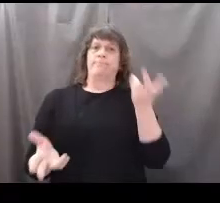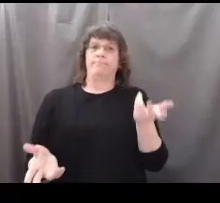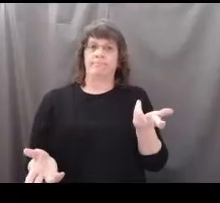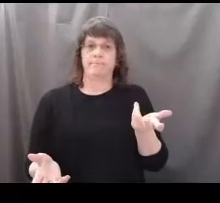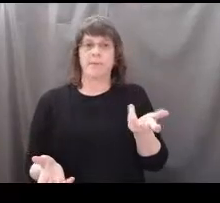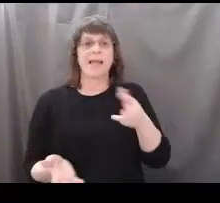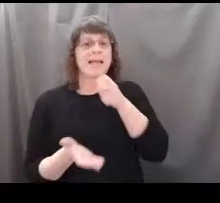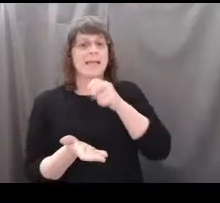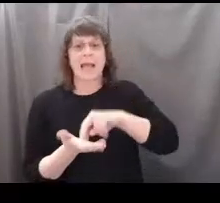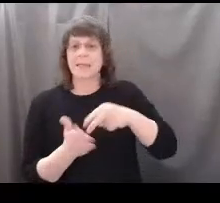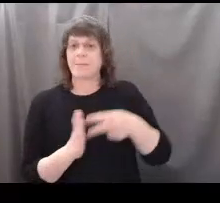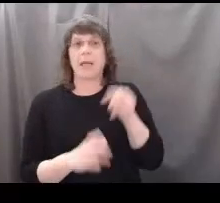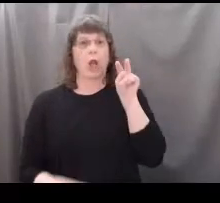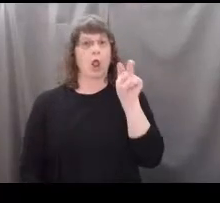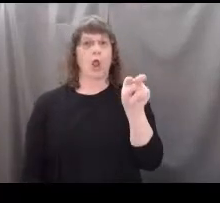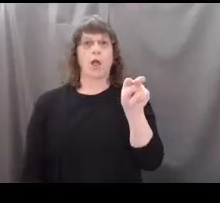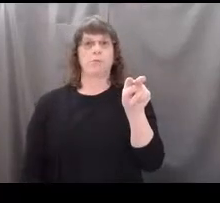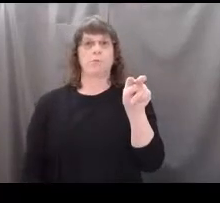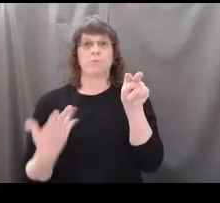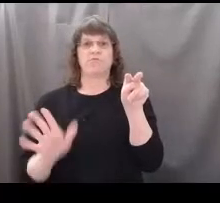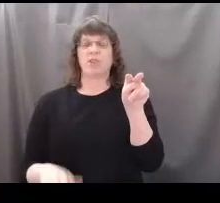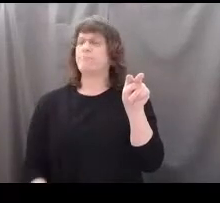doesn't mean just looking.